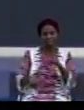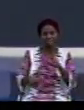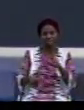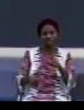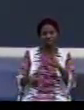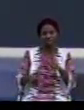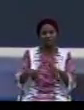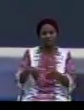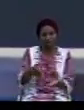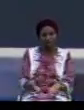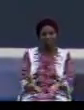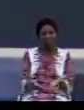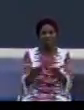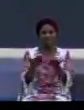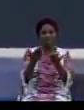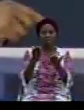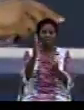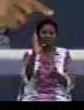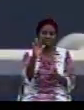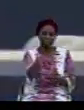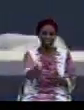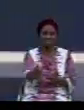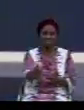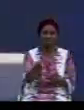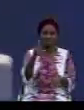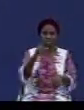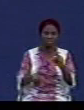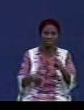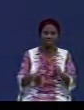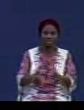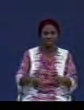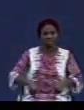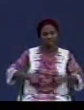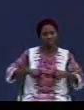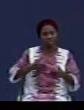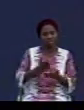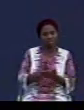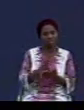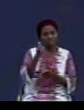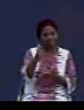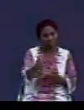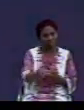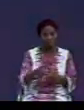cannot live right by yourself. But praise the Lord